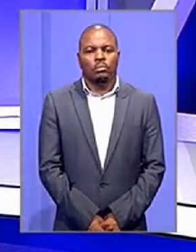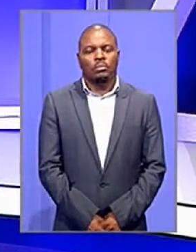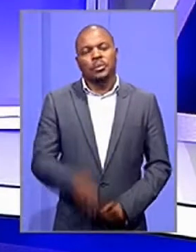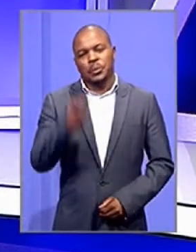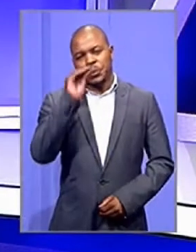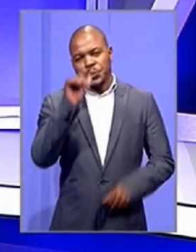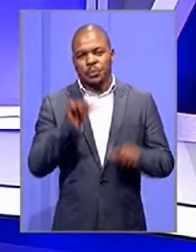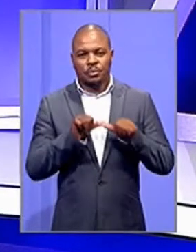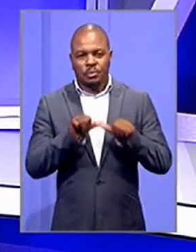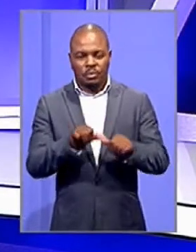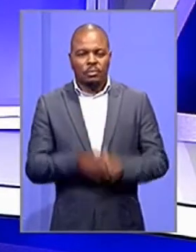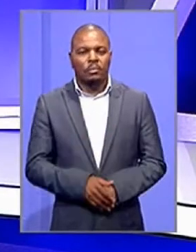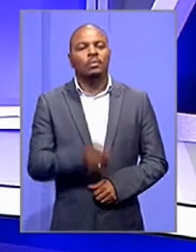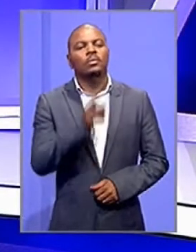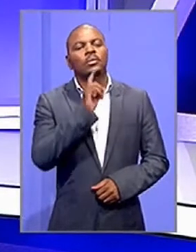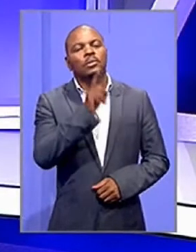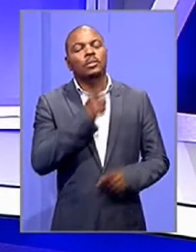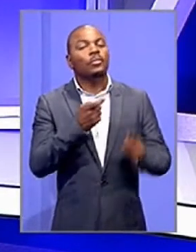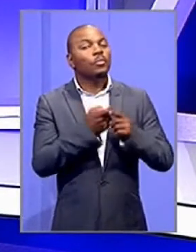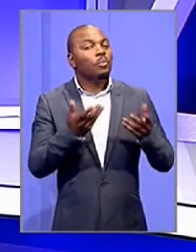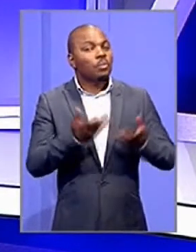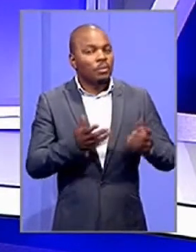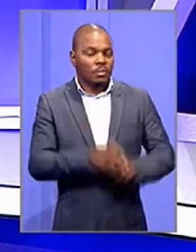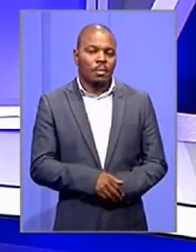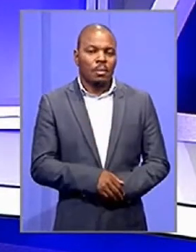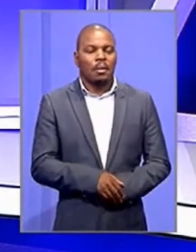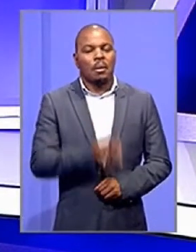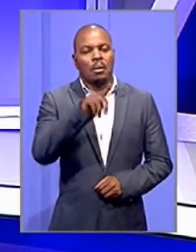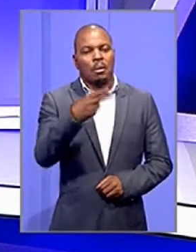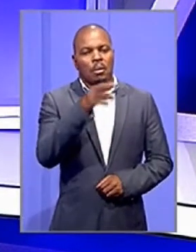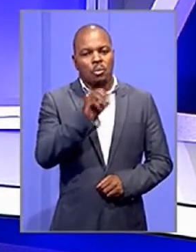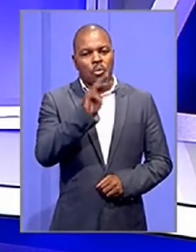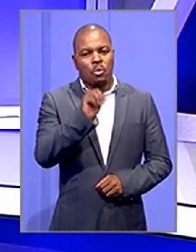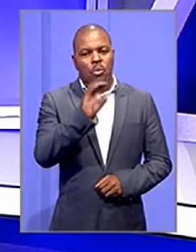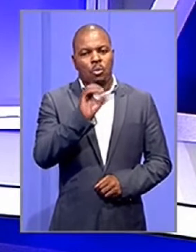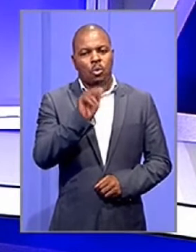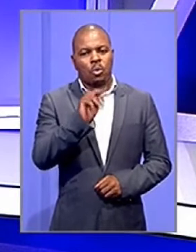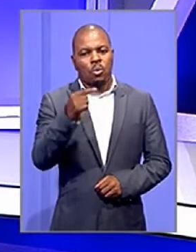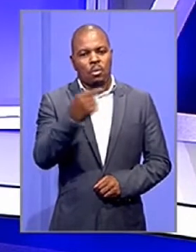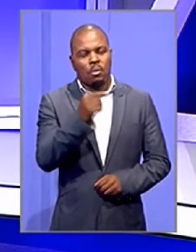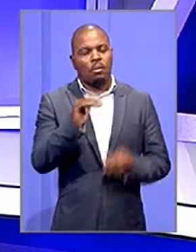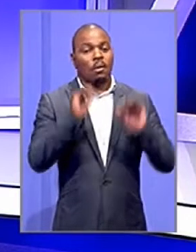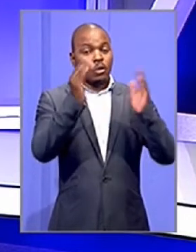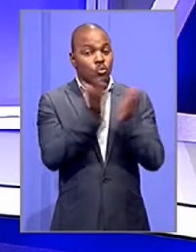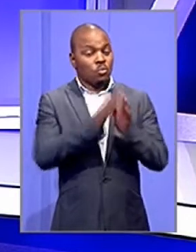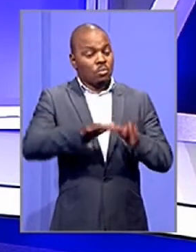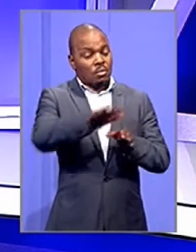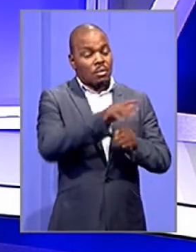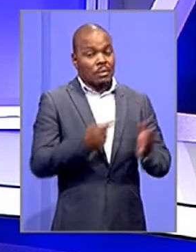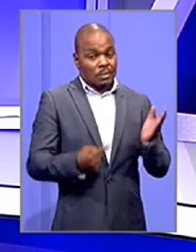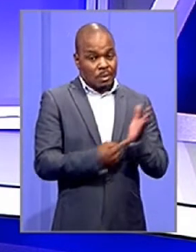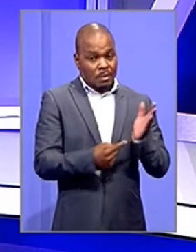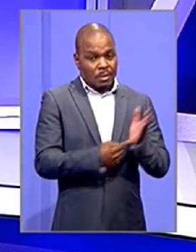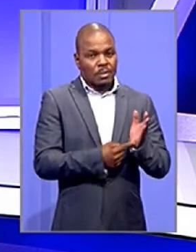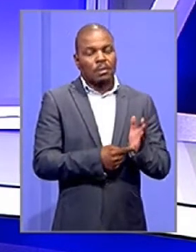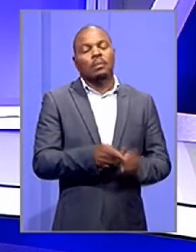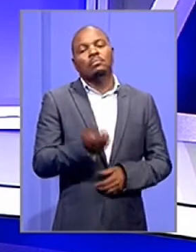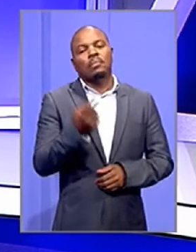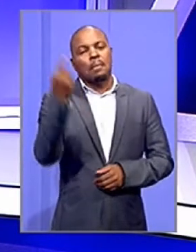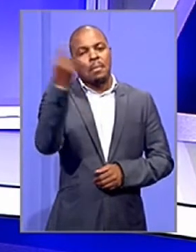Ditaba di tswela pele. Barutisi sekolong sa dithuto tsa phagamego sa phomolong ka Thembisa mo motlatsatlhogo